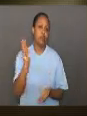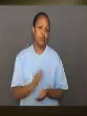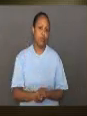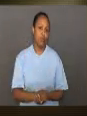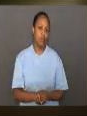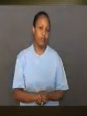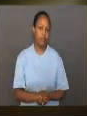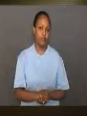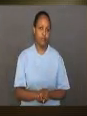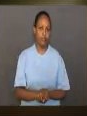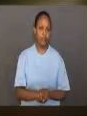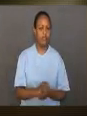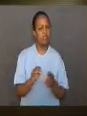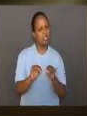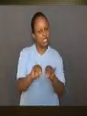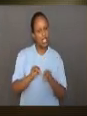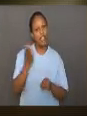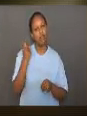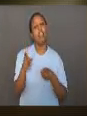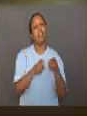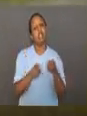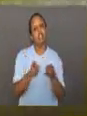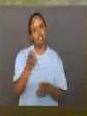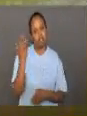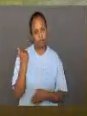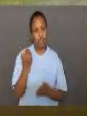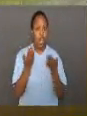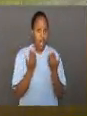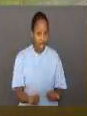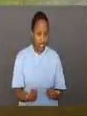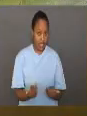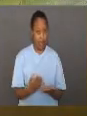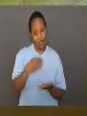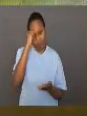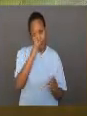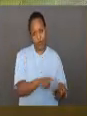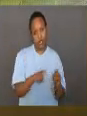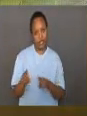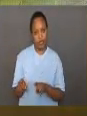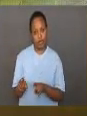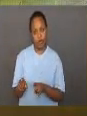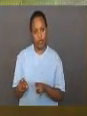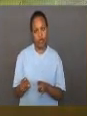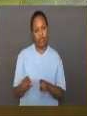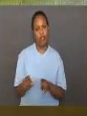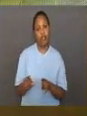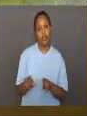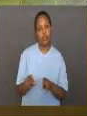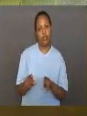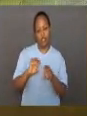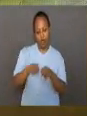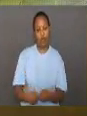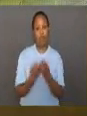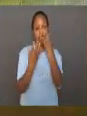The government regained control through brutality. We will now turn our attention to the outbreak of